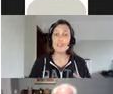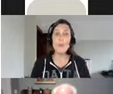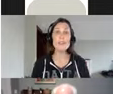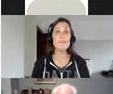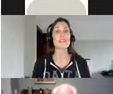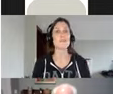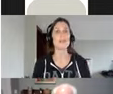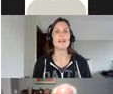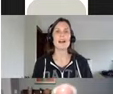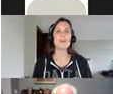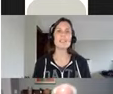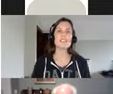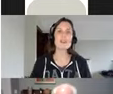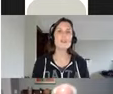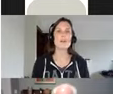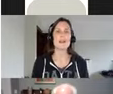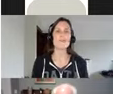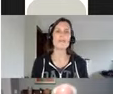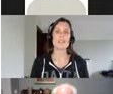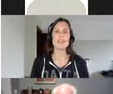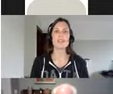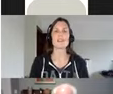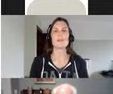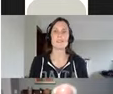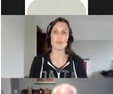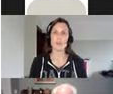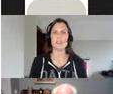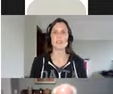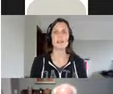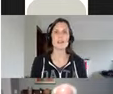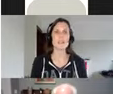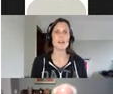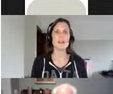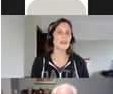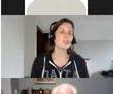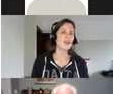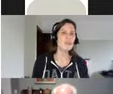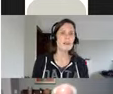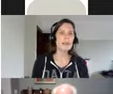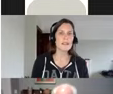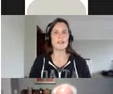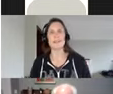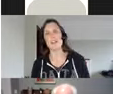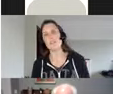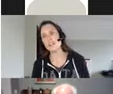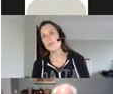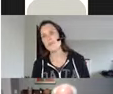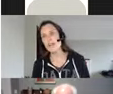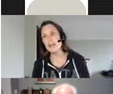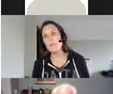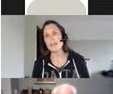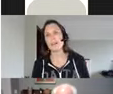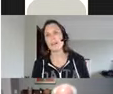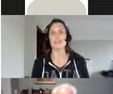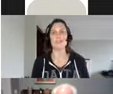maps, so it's totally possible. But we start with helpful suggestions based on what we're seeing in your data. Do you have numeric data? Does it have a natural